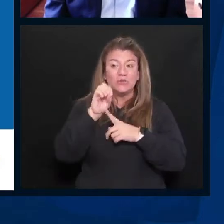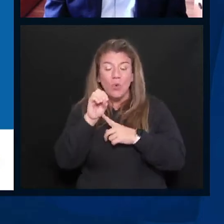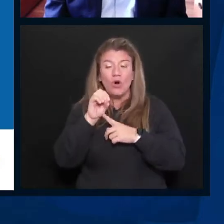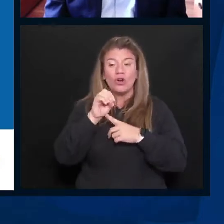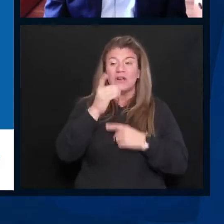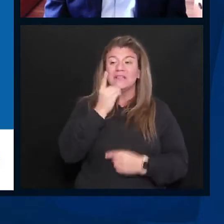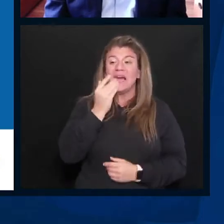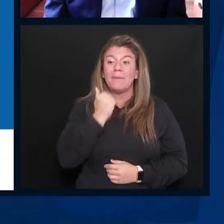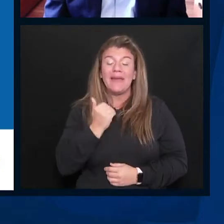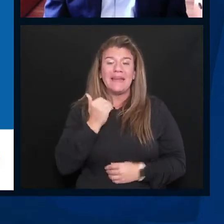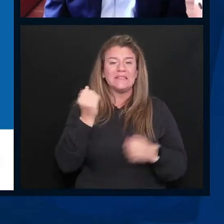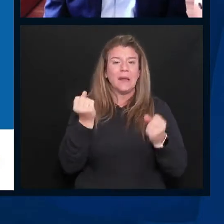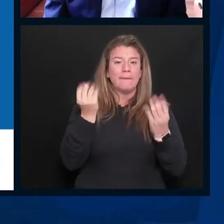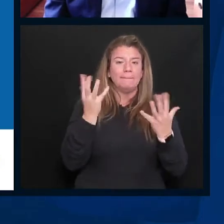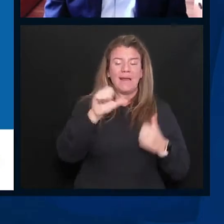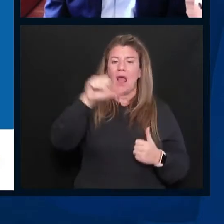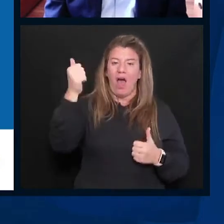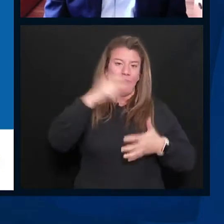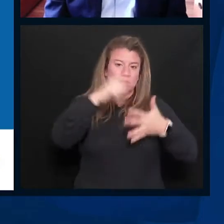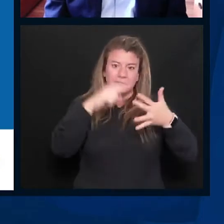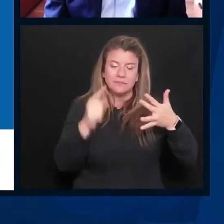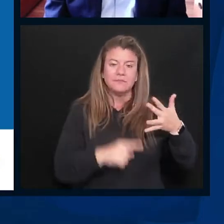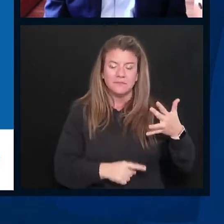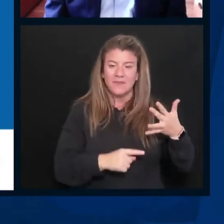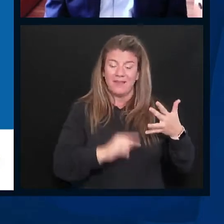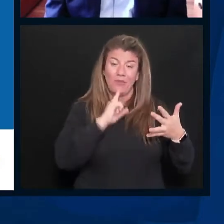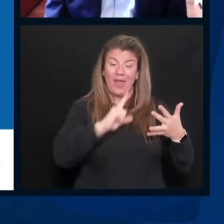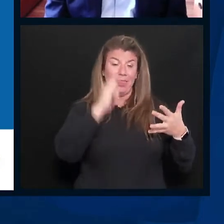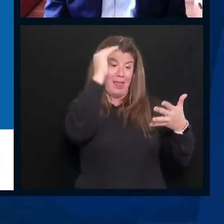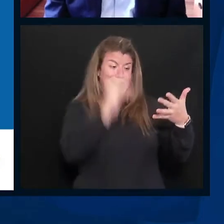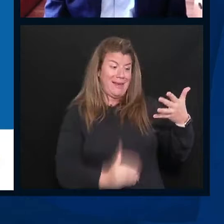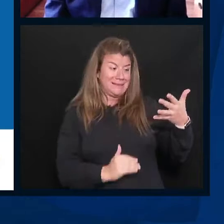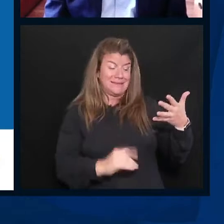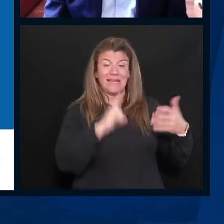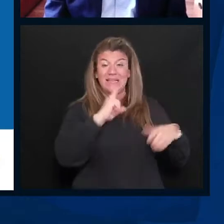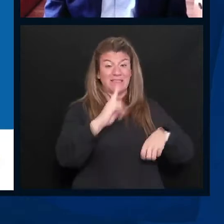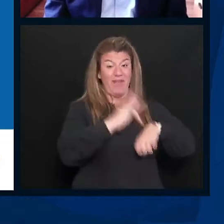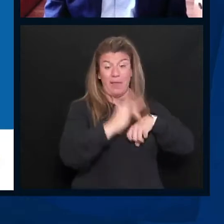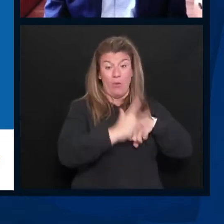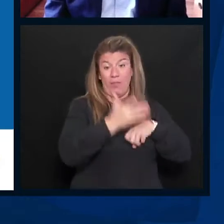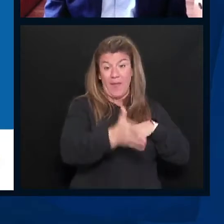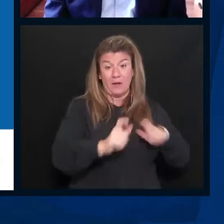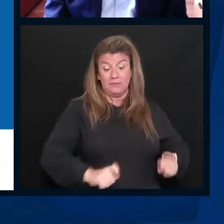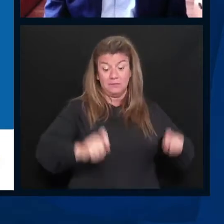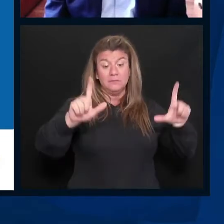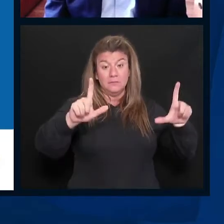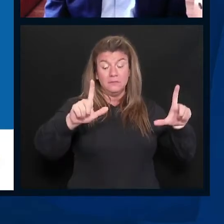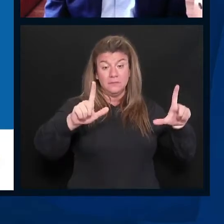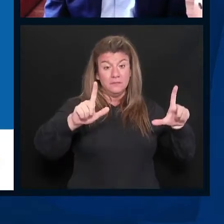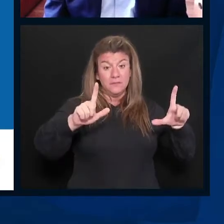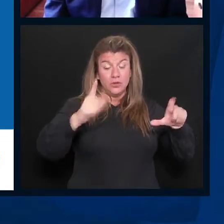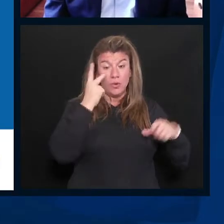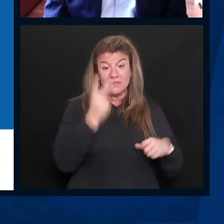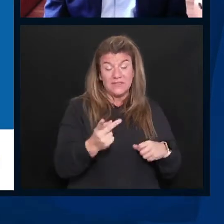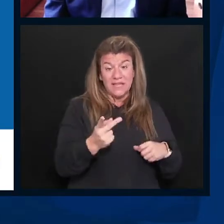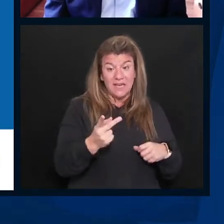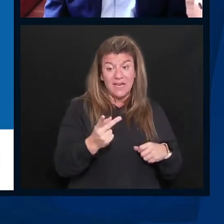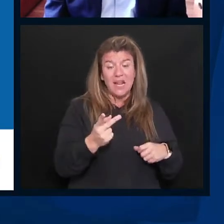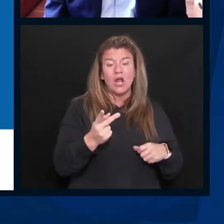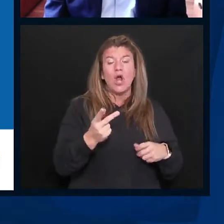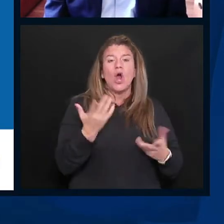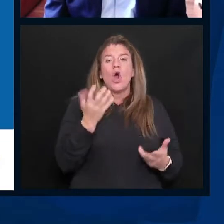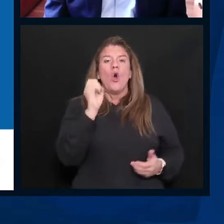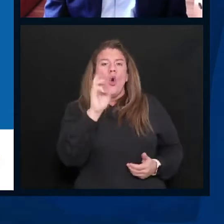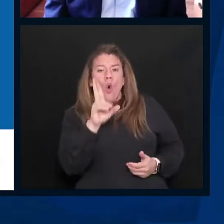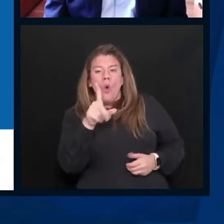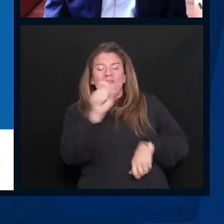diabetes, many others. And the list is available. They're shown, or people that